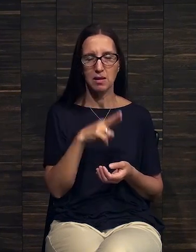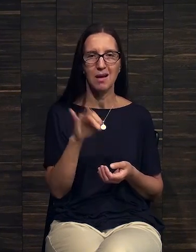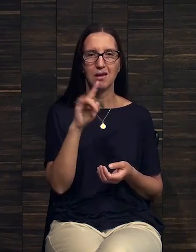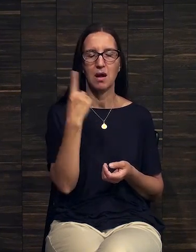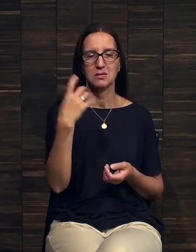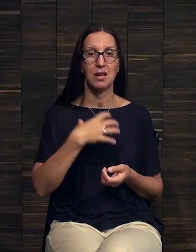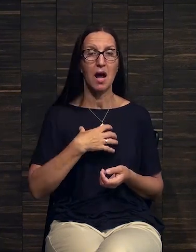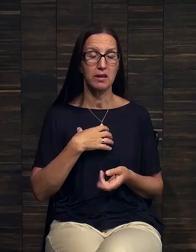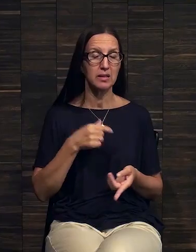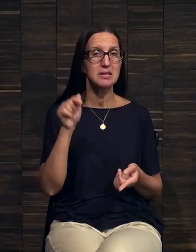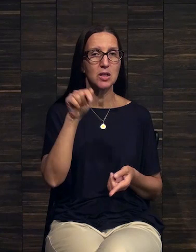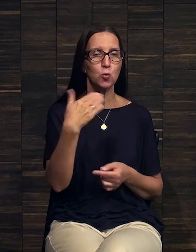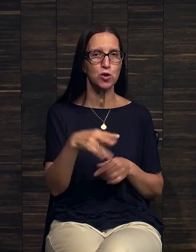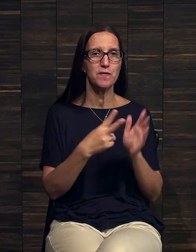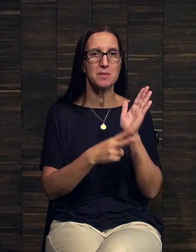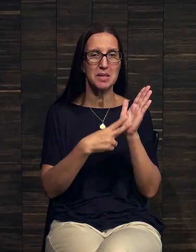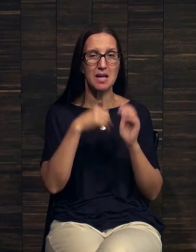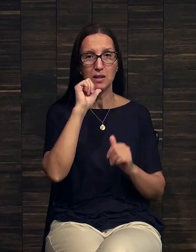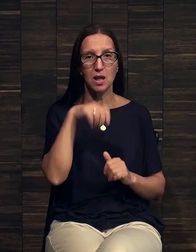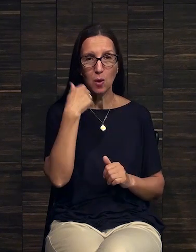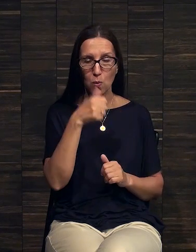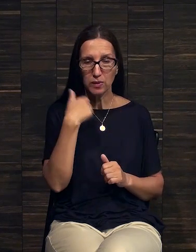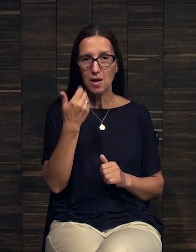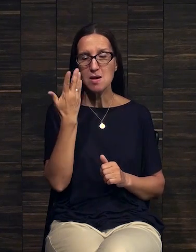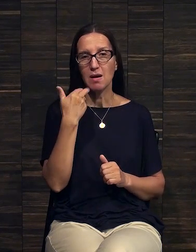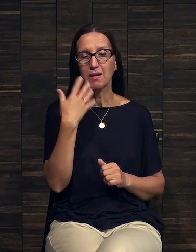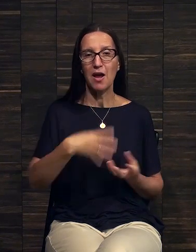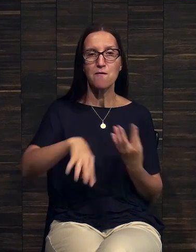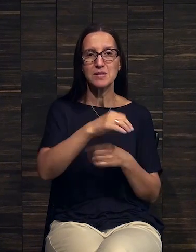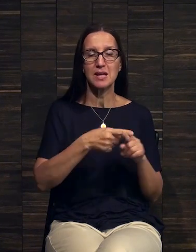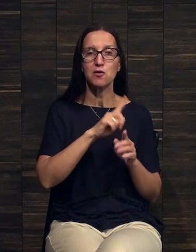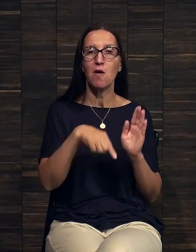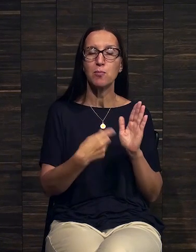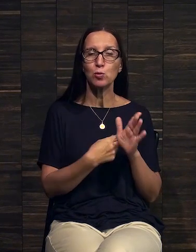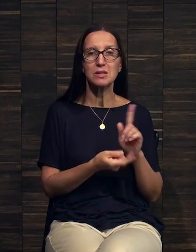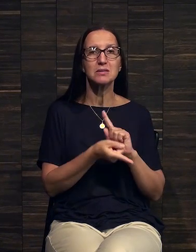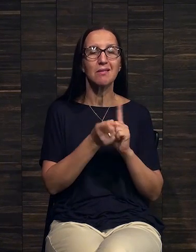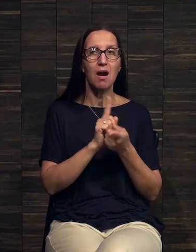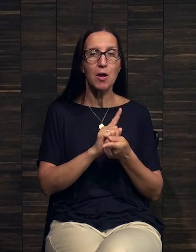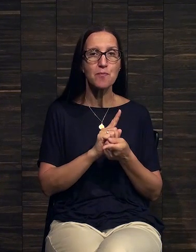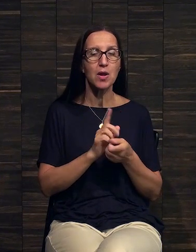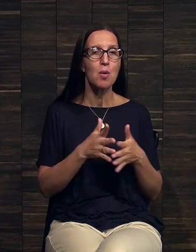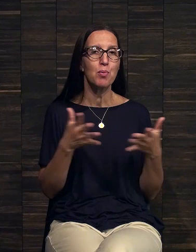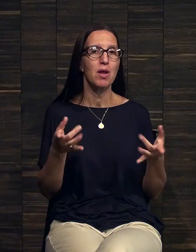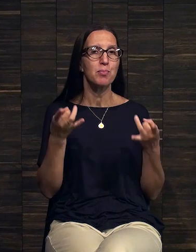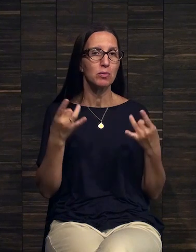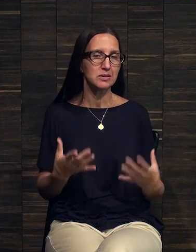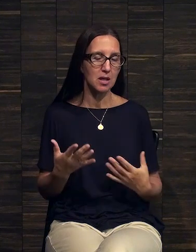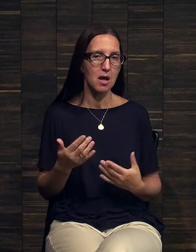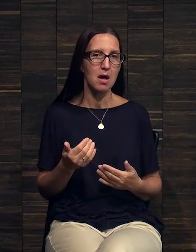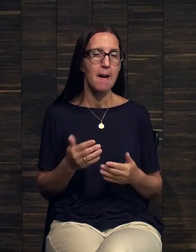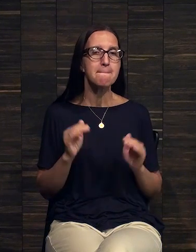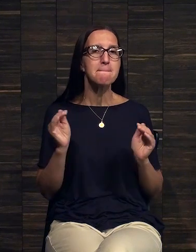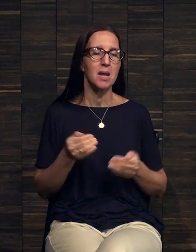and in the 70s, when all these